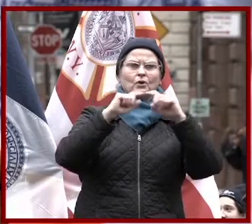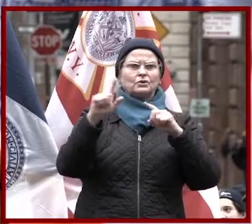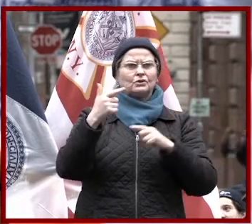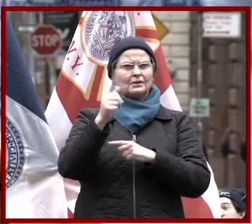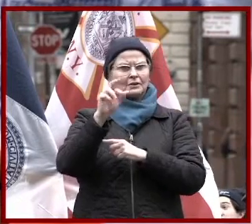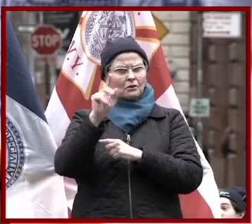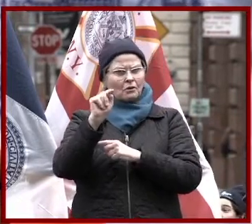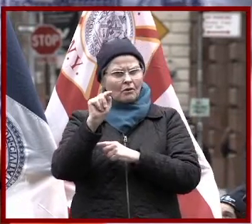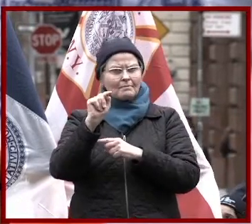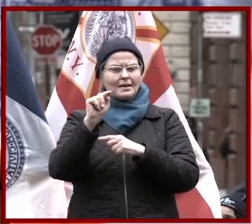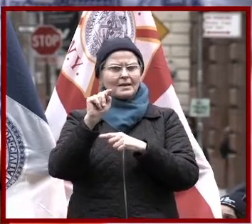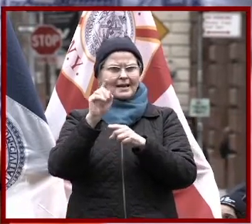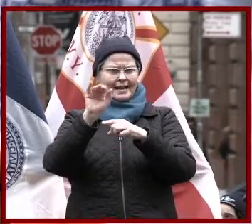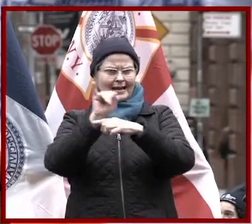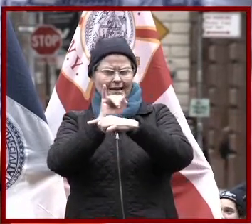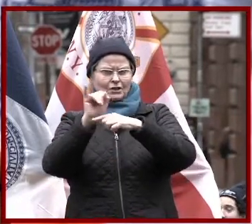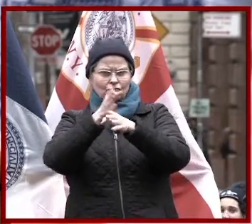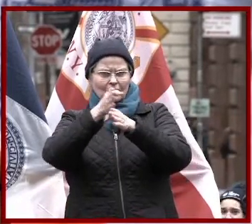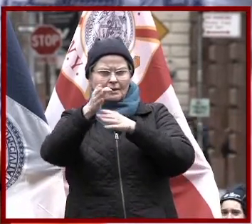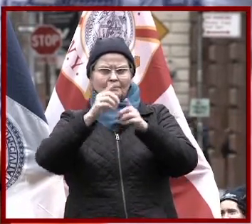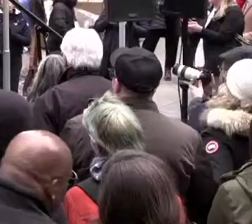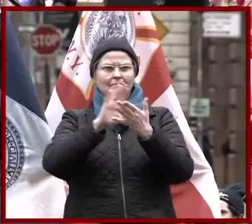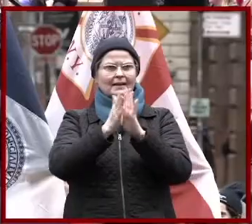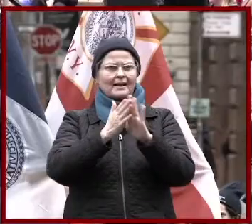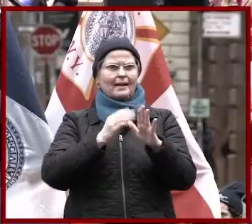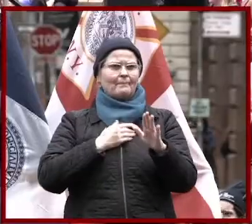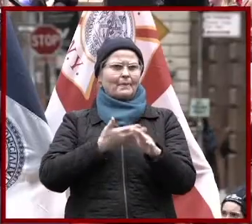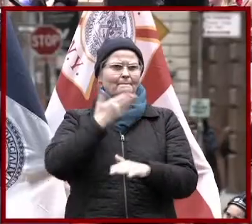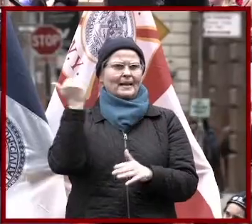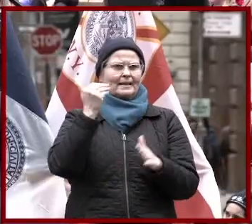trades in the United States.